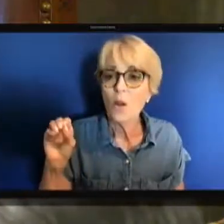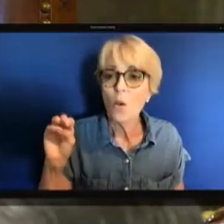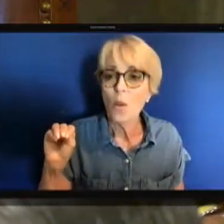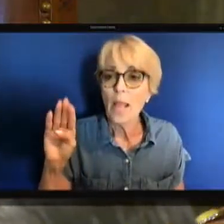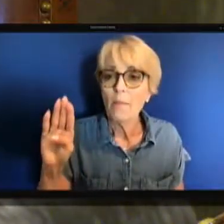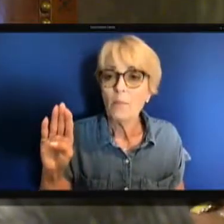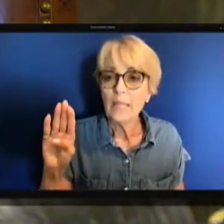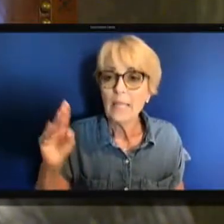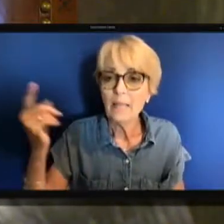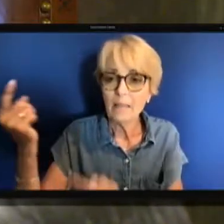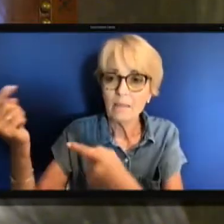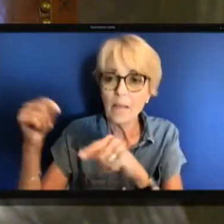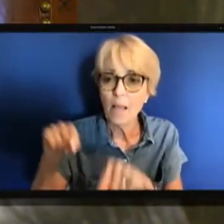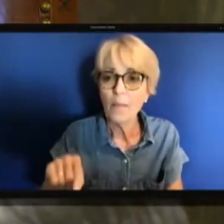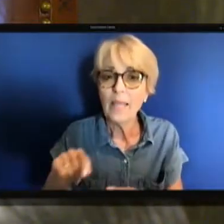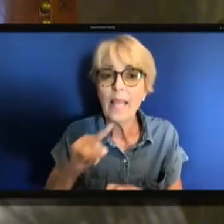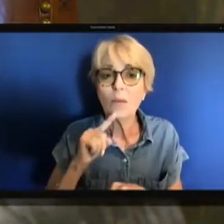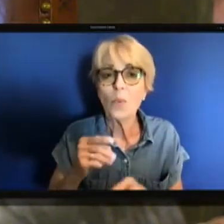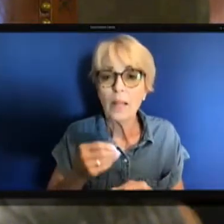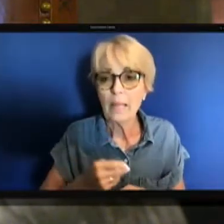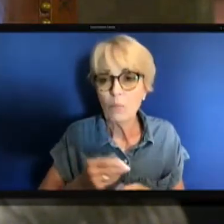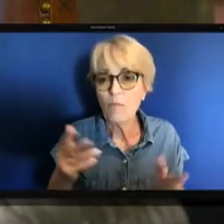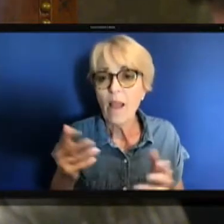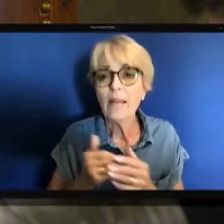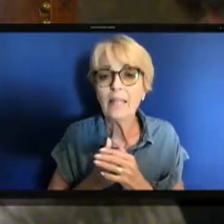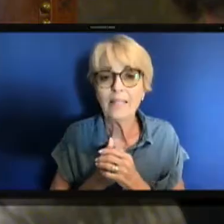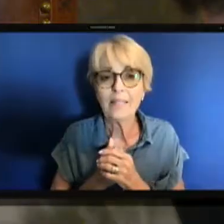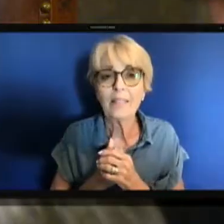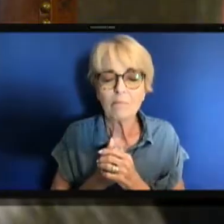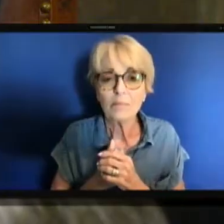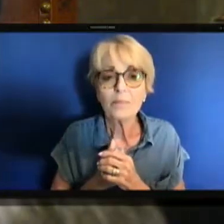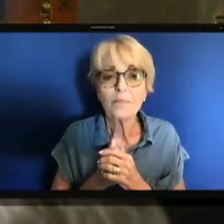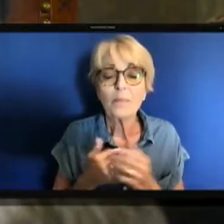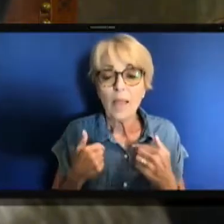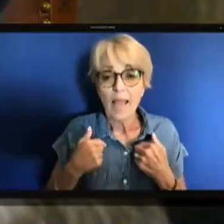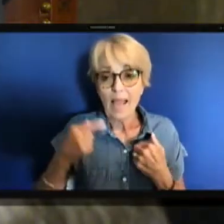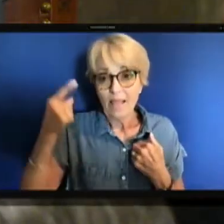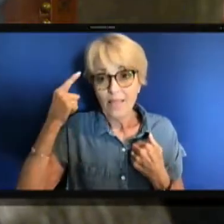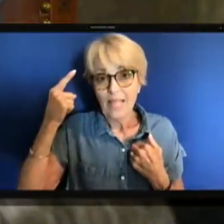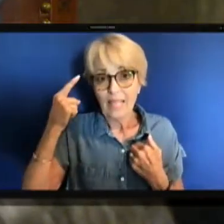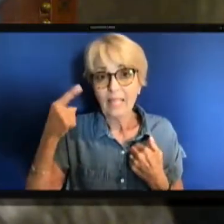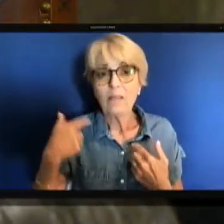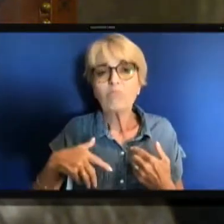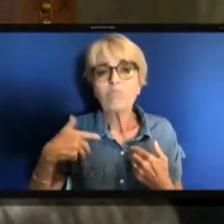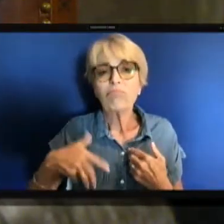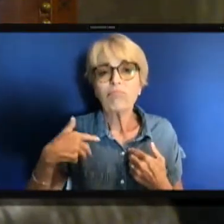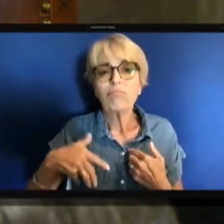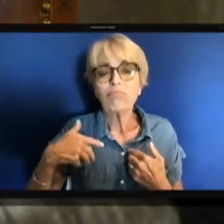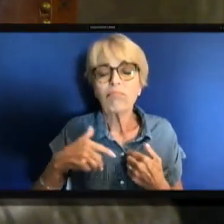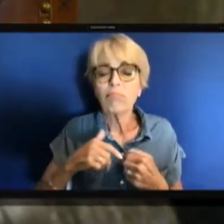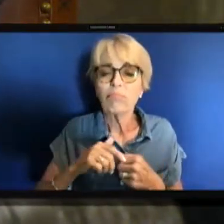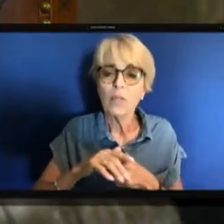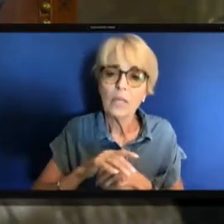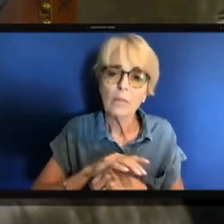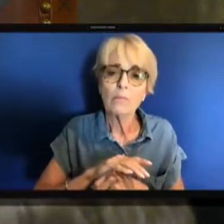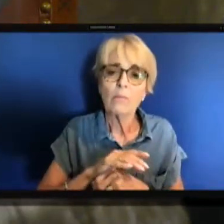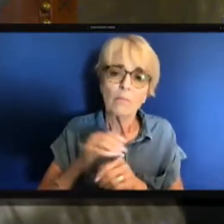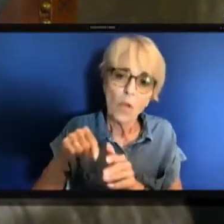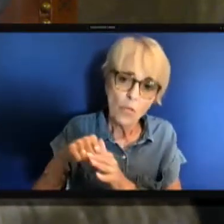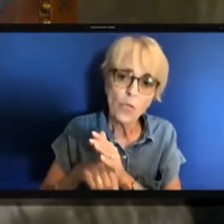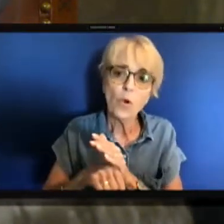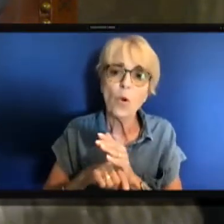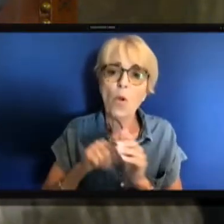and really providing what I think have been abundantly thorough answers to all of